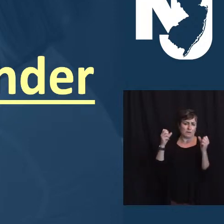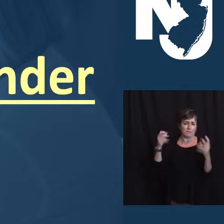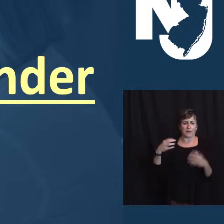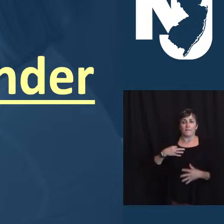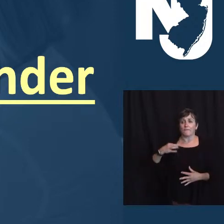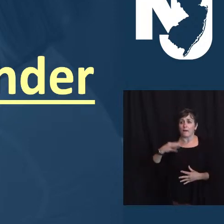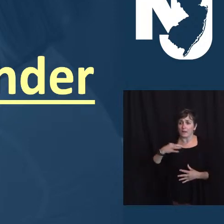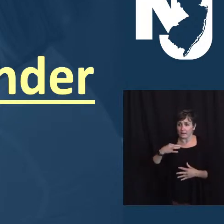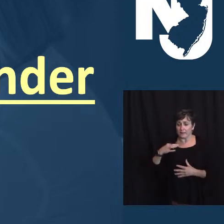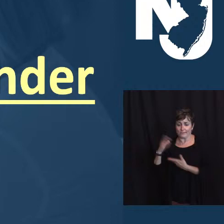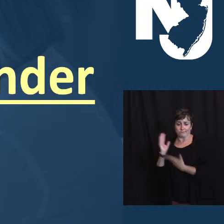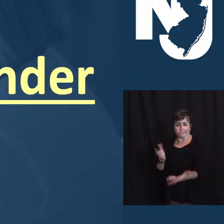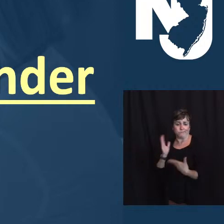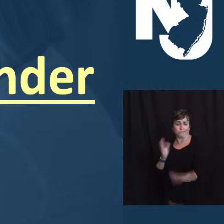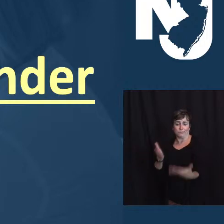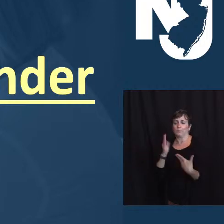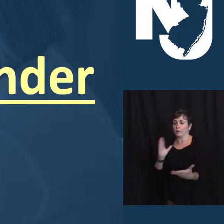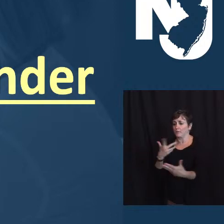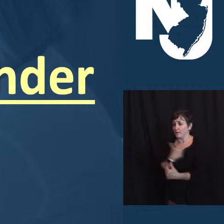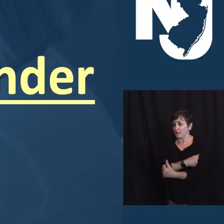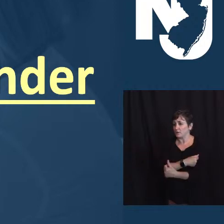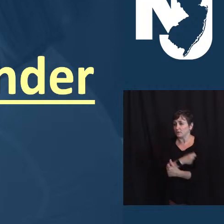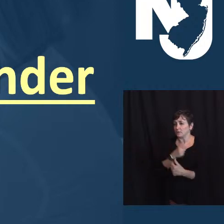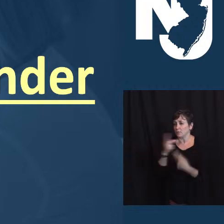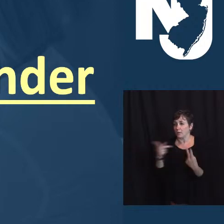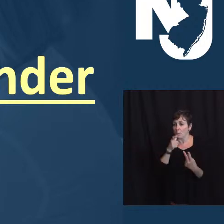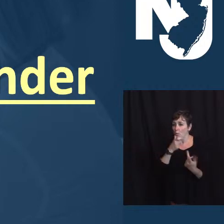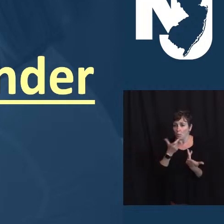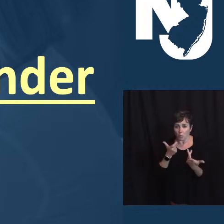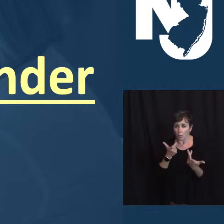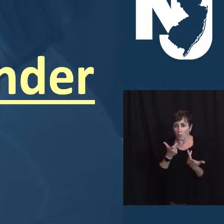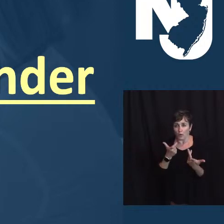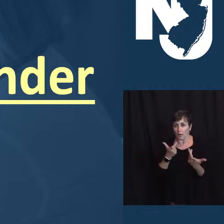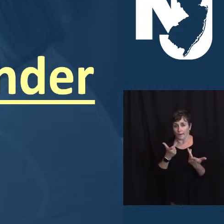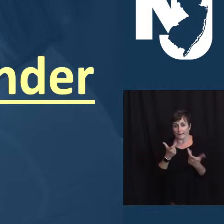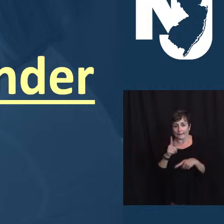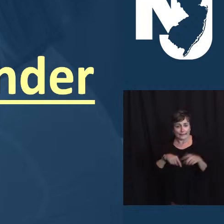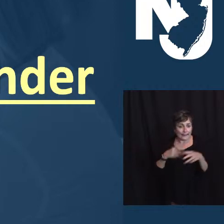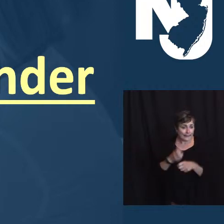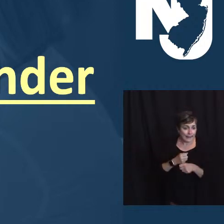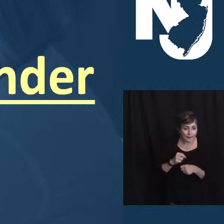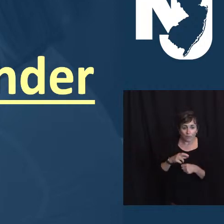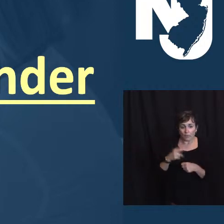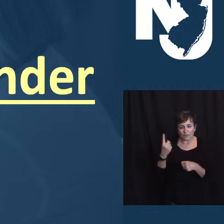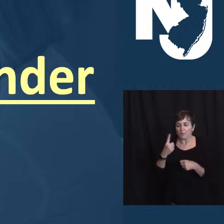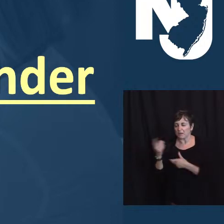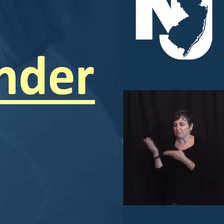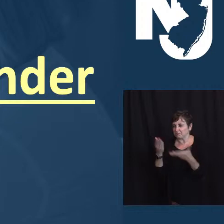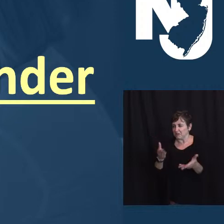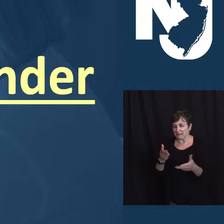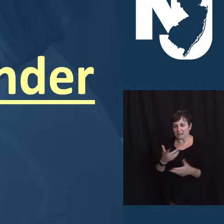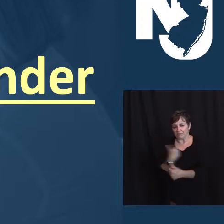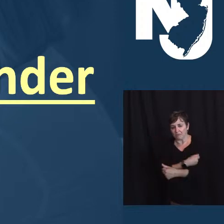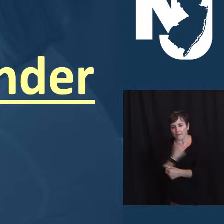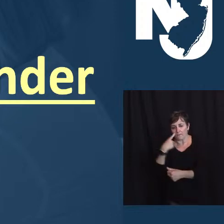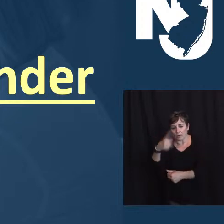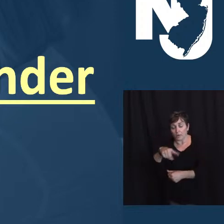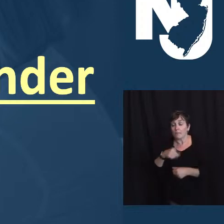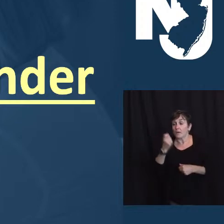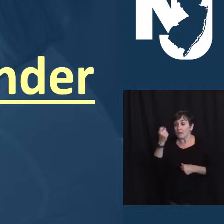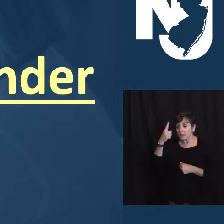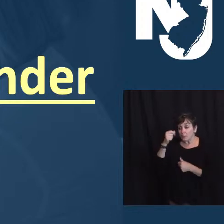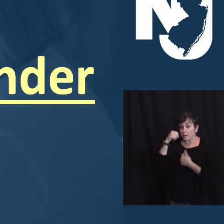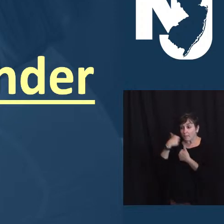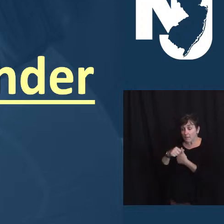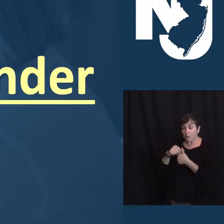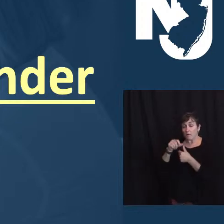doors to deliver the facts and help residents learn where they can be vaccinated. Remember as well, your vaccination is free,